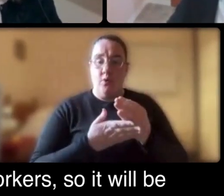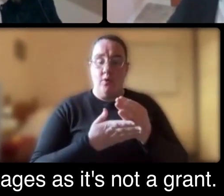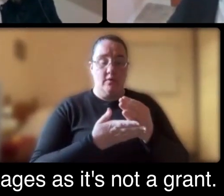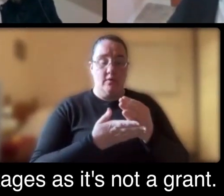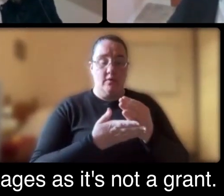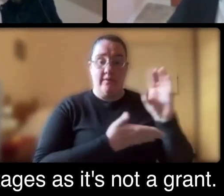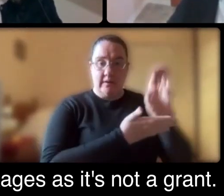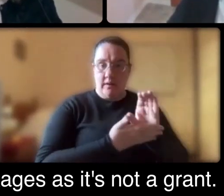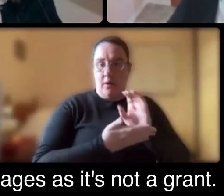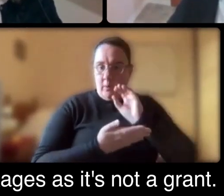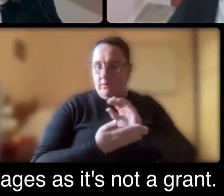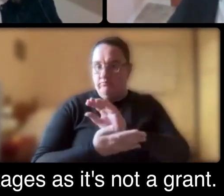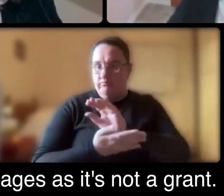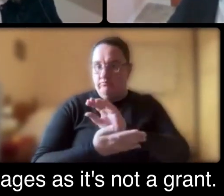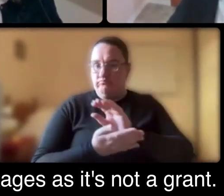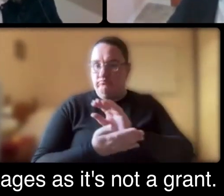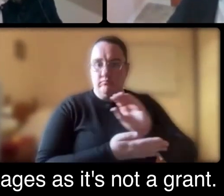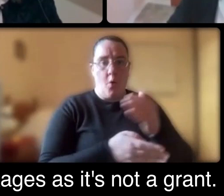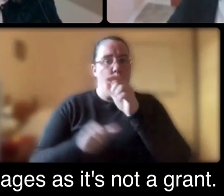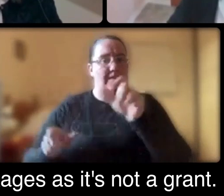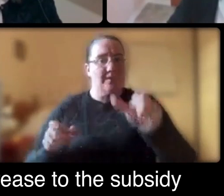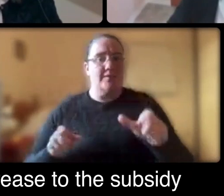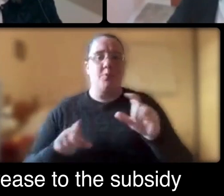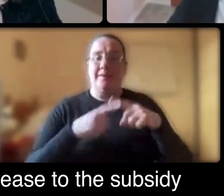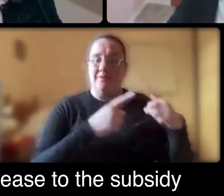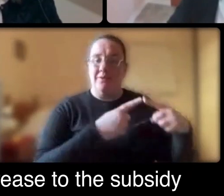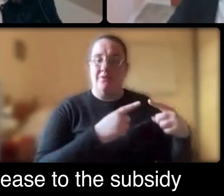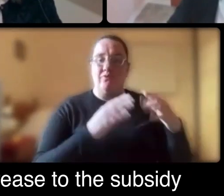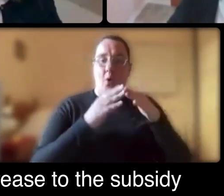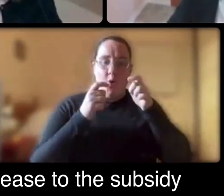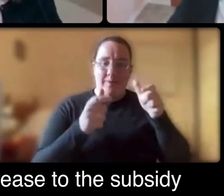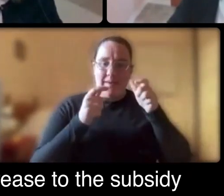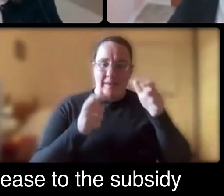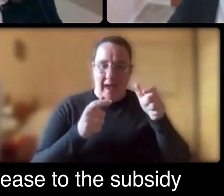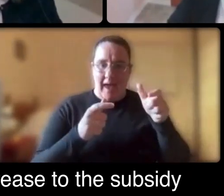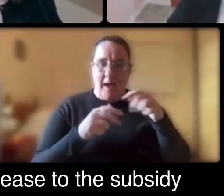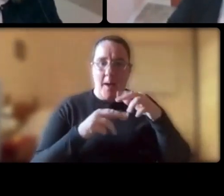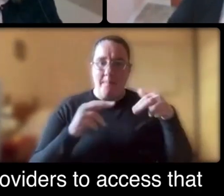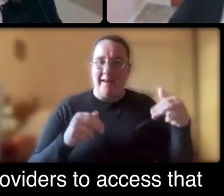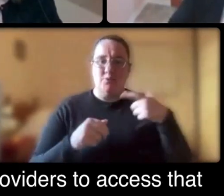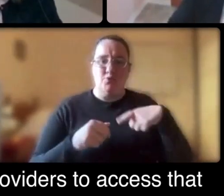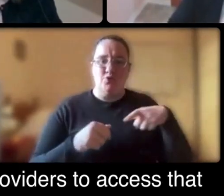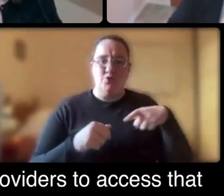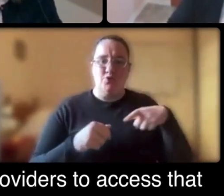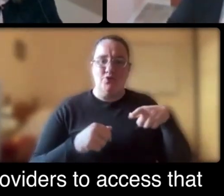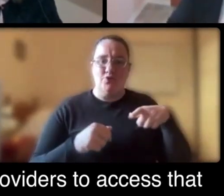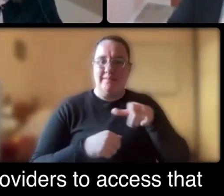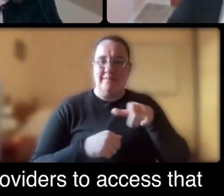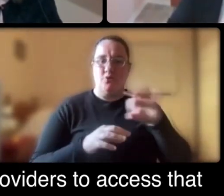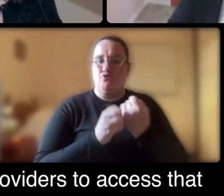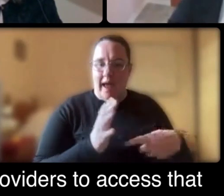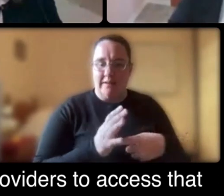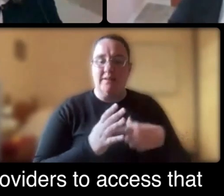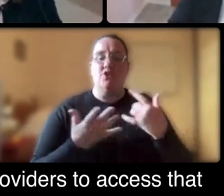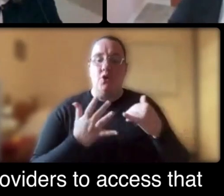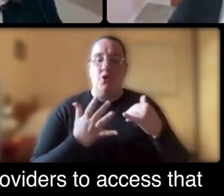So it'll be different in home care packages, as it's not a grant. It'll be through the increase to the subsidy amount. And then